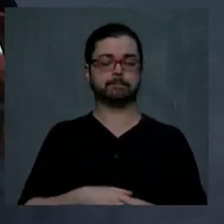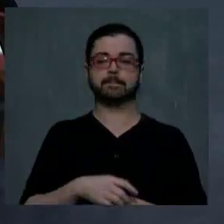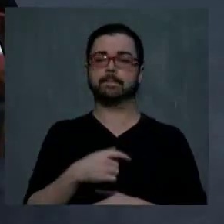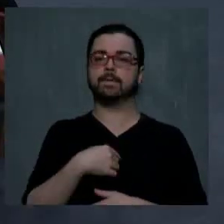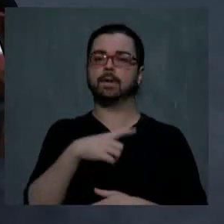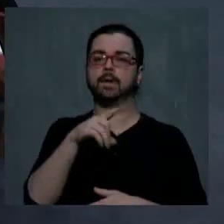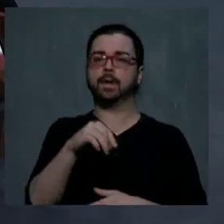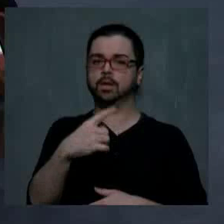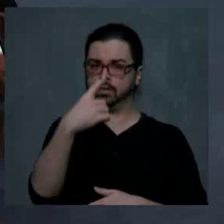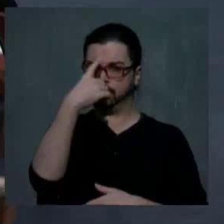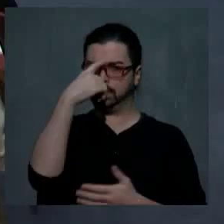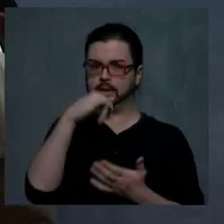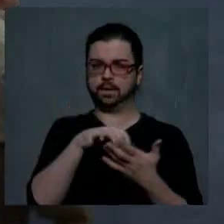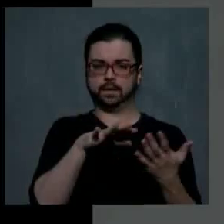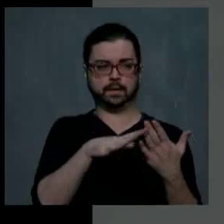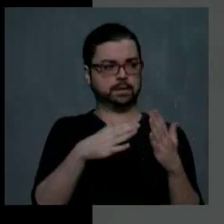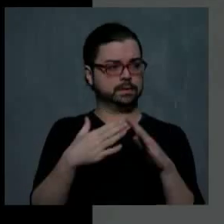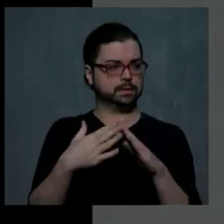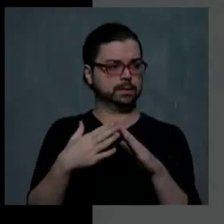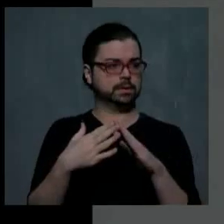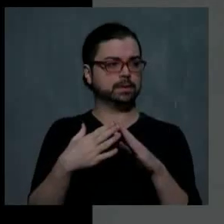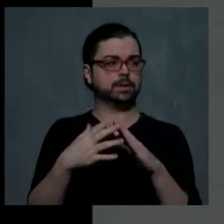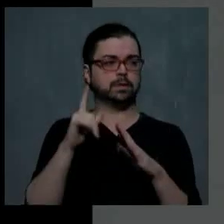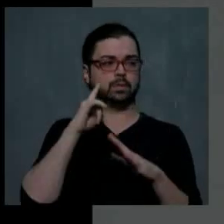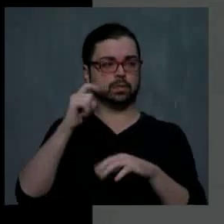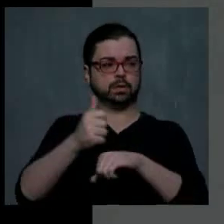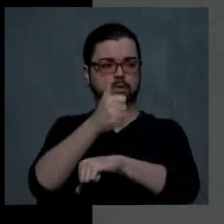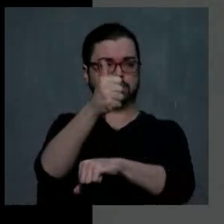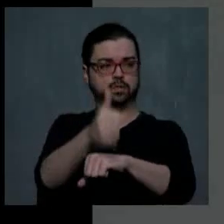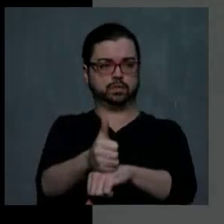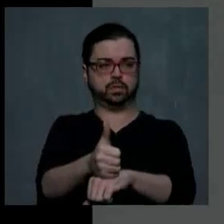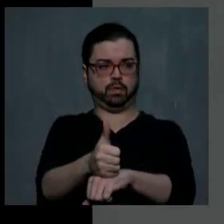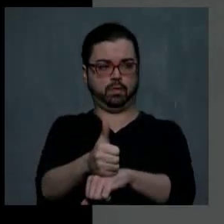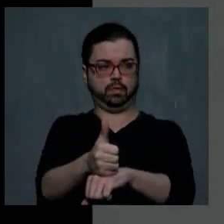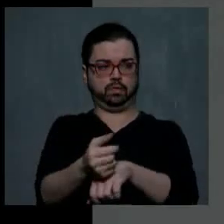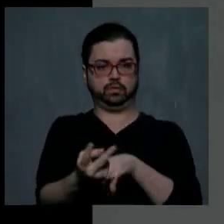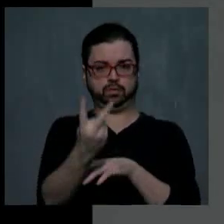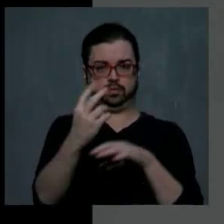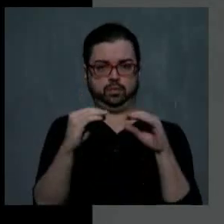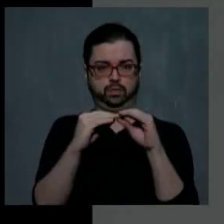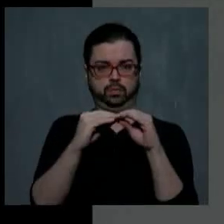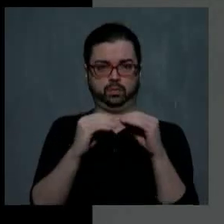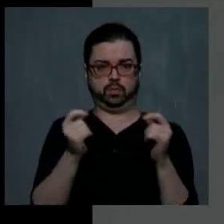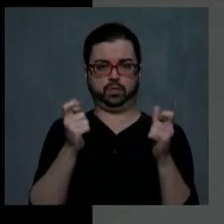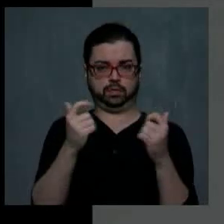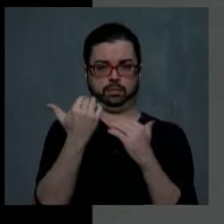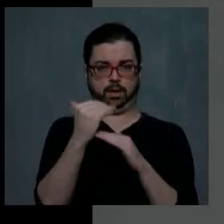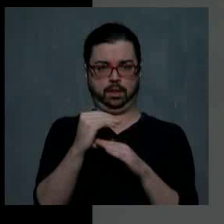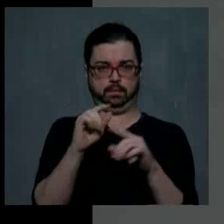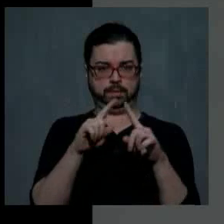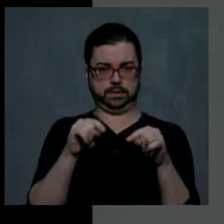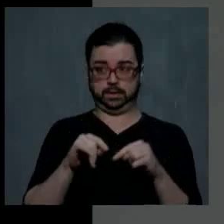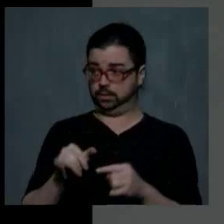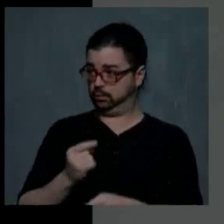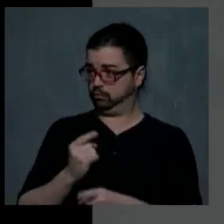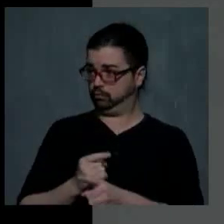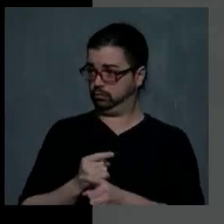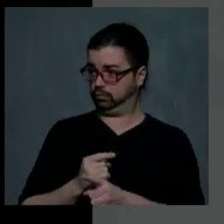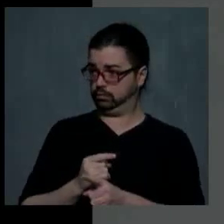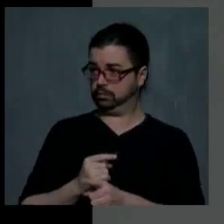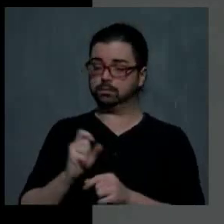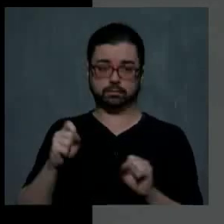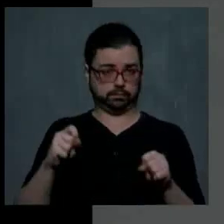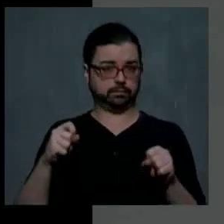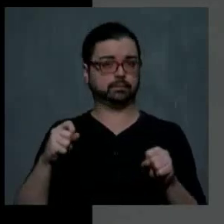the city, I also saw a note where the city is going to install 2 more speed limit signs. Is that correct, Mike?